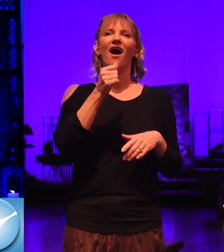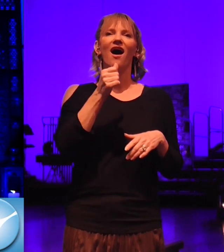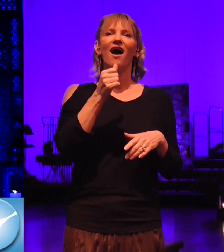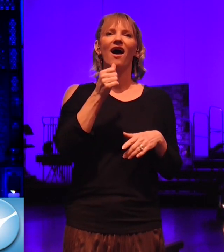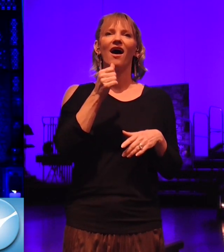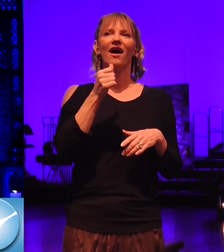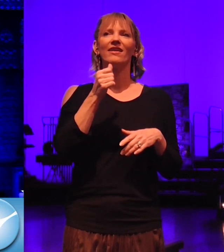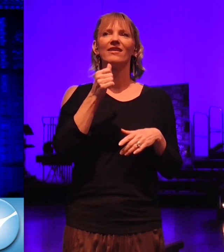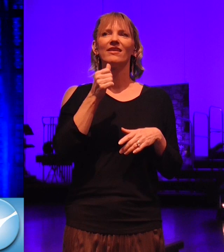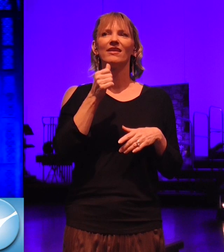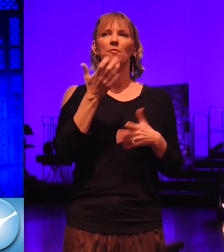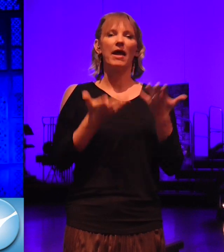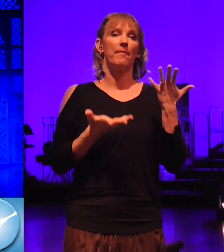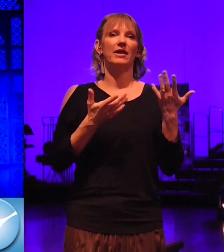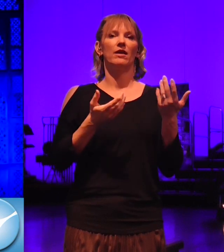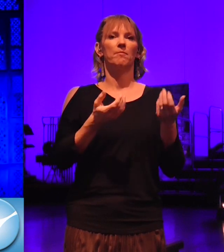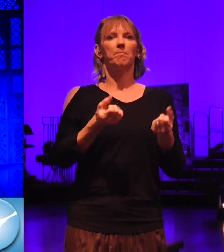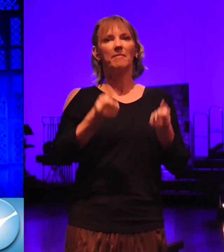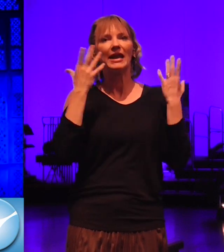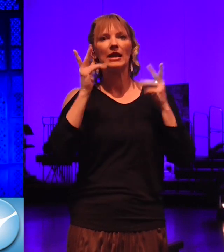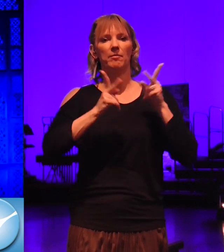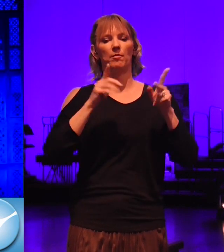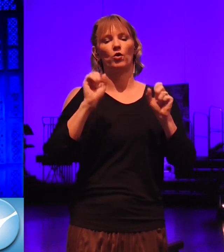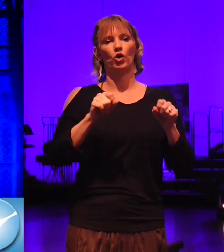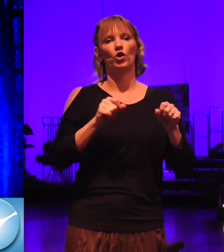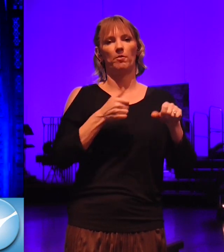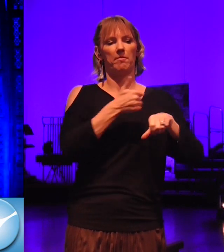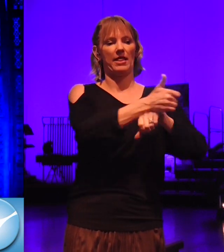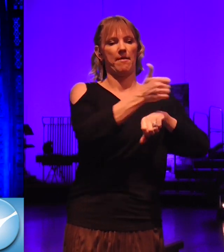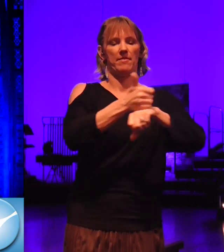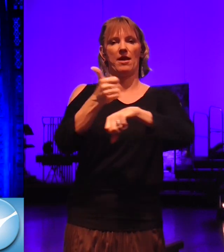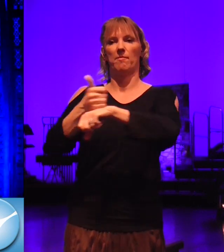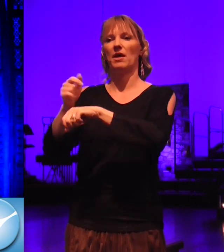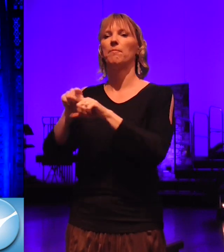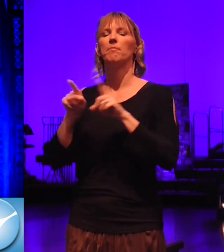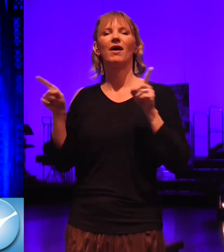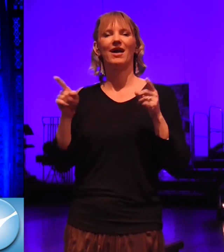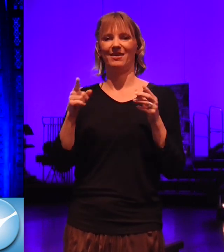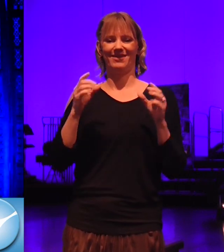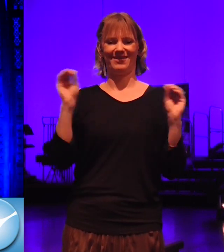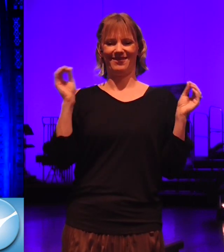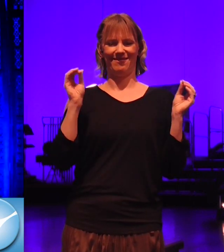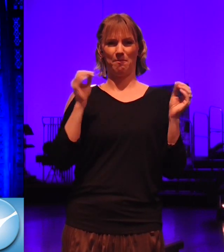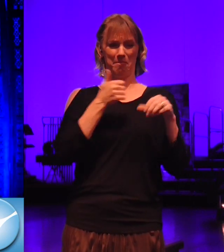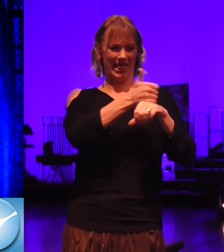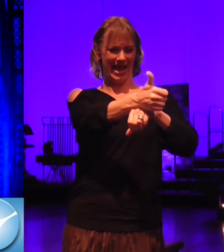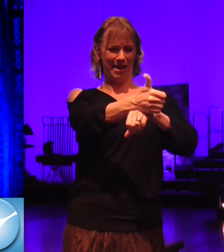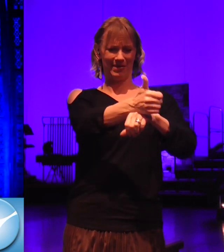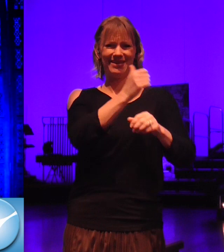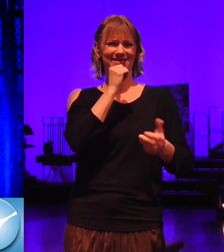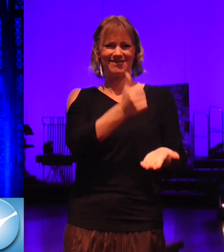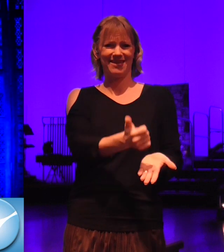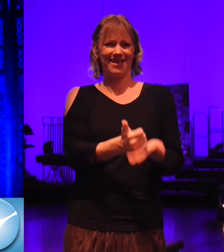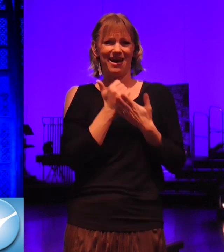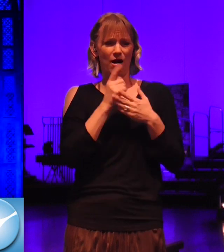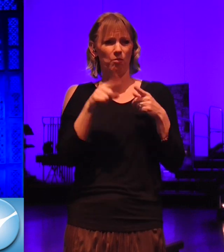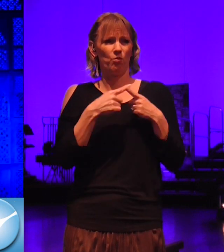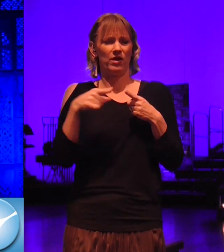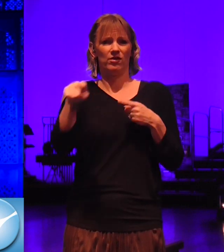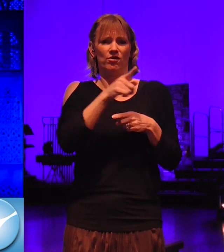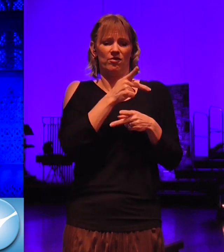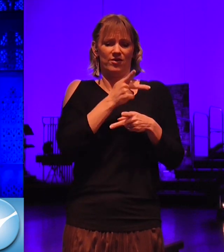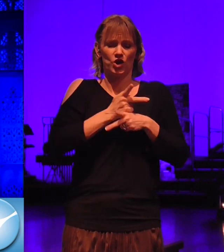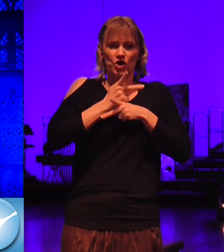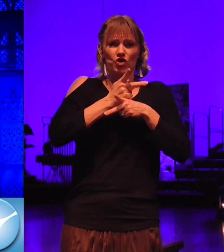hundreds of people to blame in your life, but there's nothing constructive about blame when it comes to nurturing and bringing forth